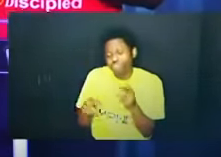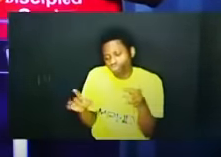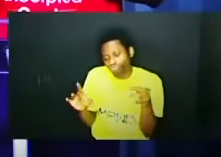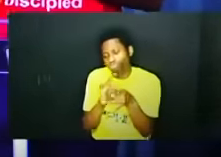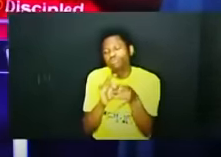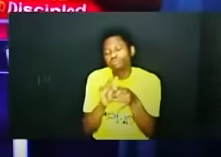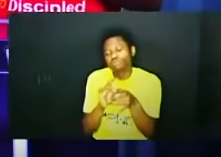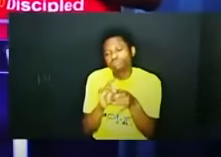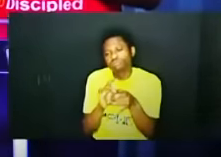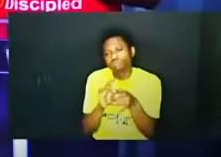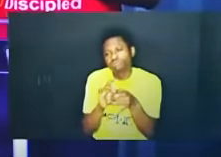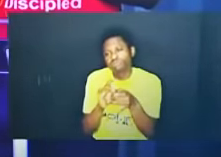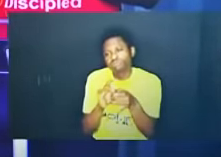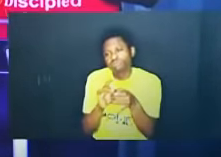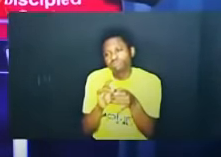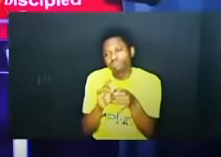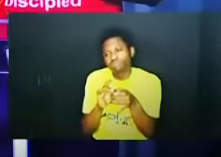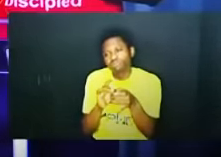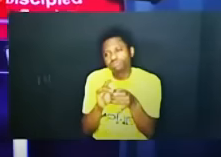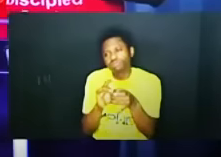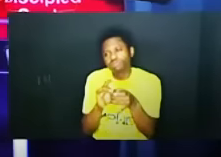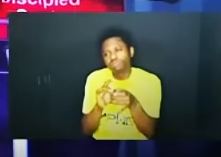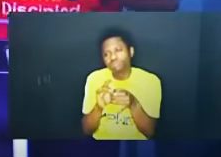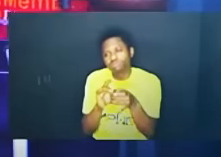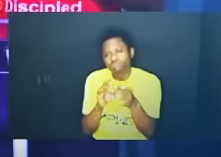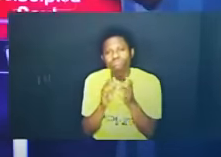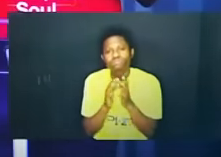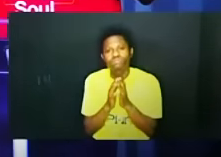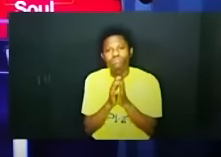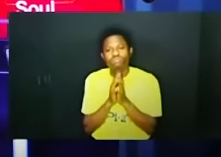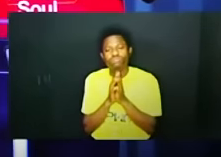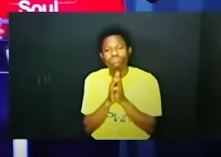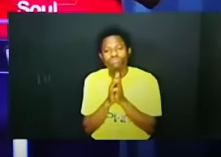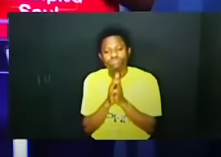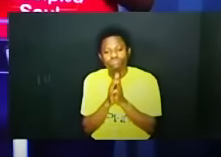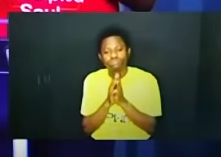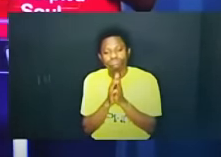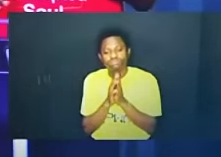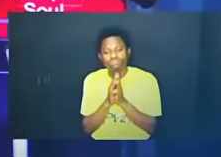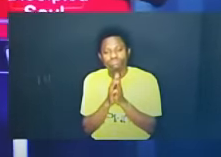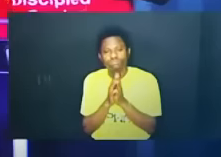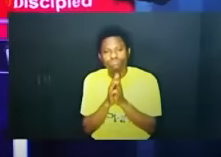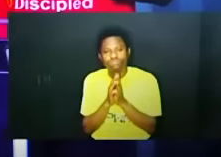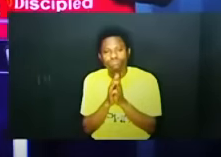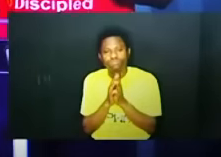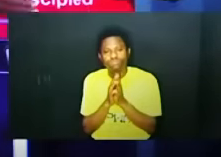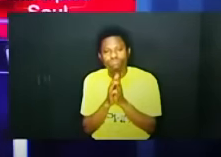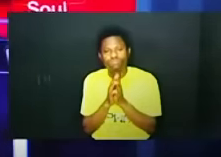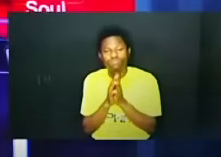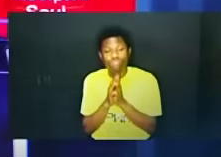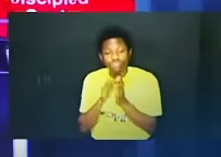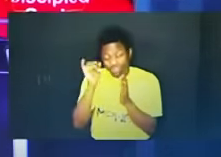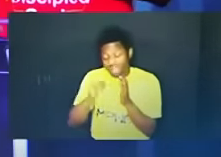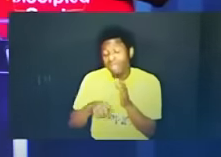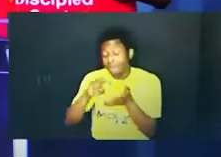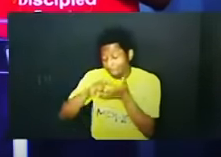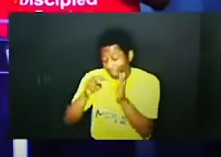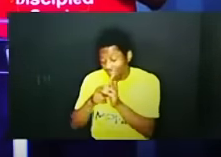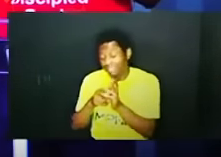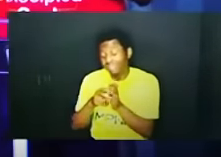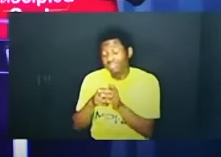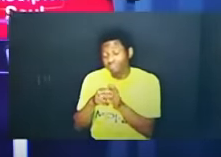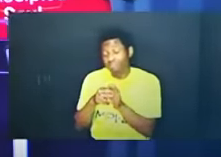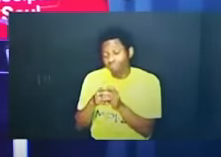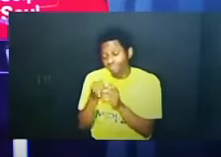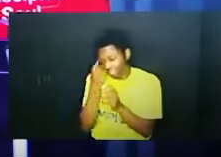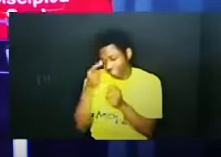hu osom ene se wo koto ewo mu. Na yi ne ho adi wo ho a emu atiase se e kire osori ene mu yi